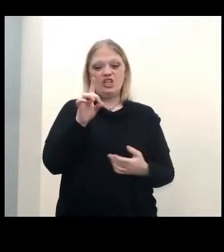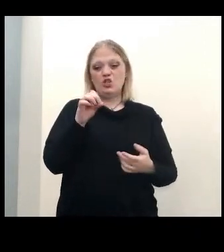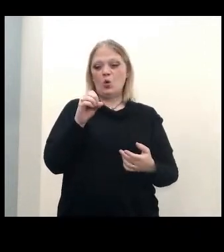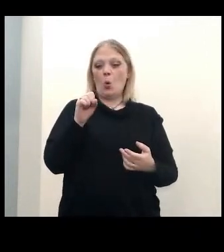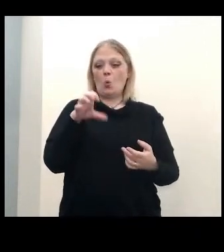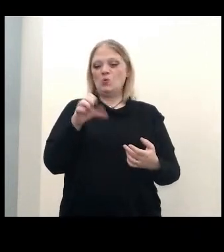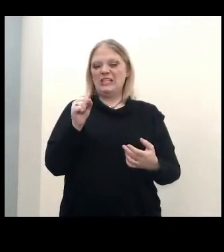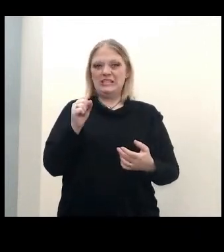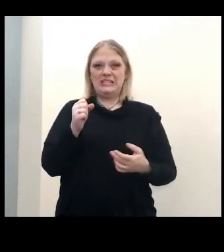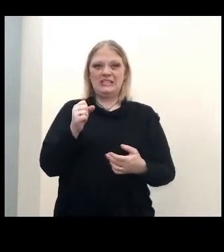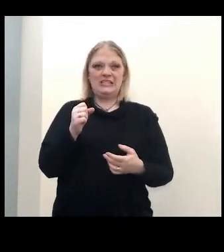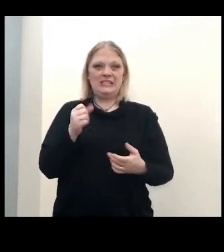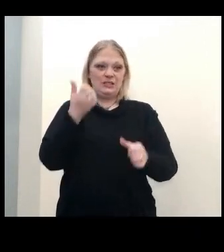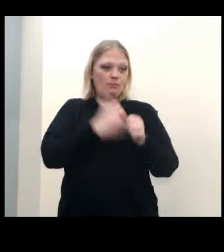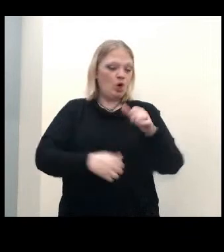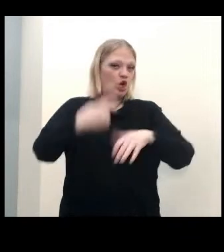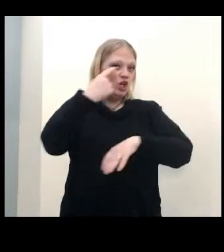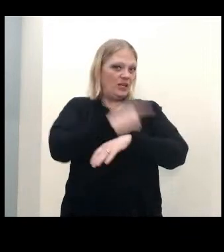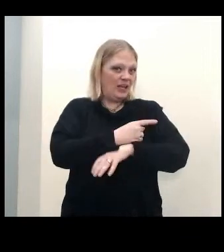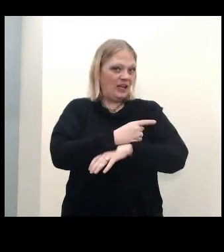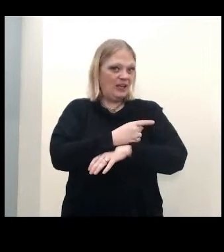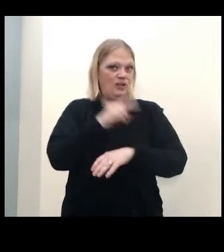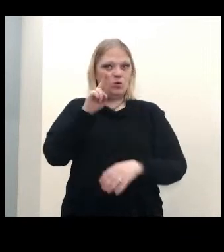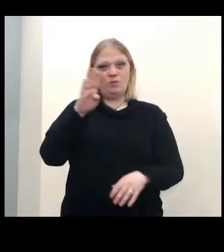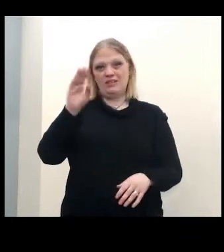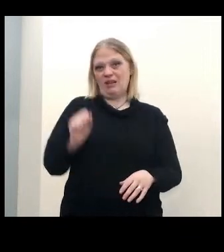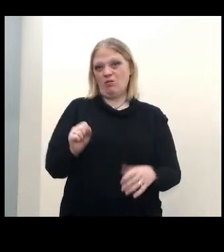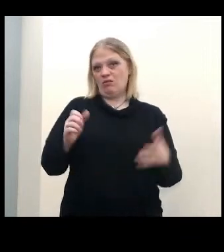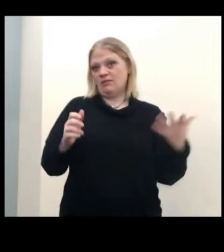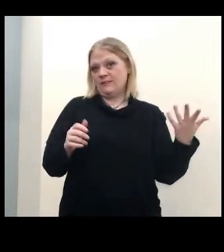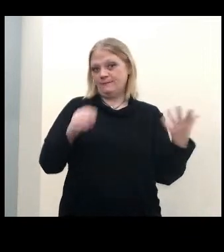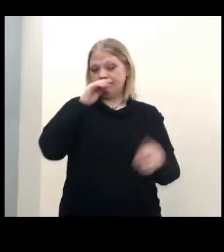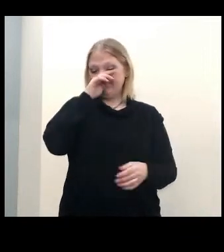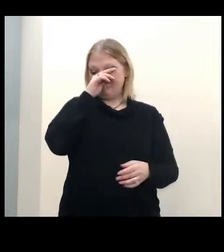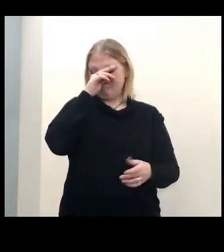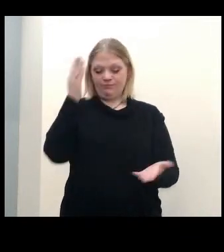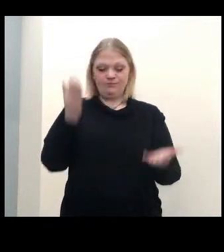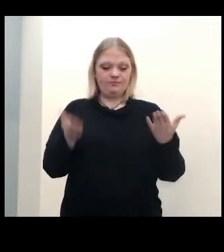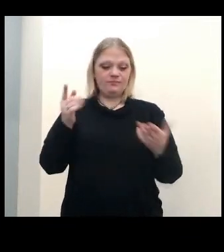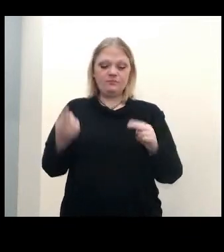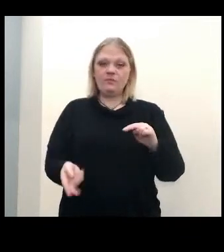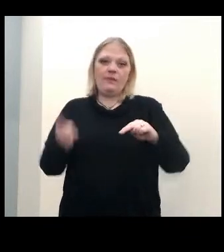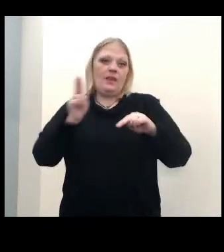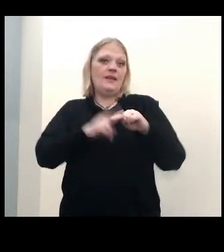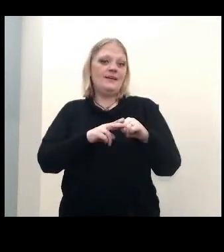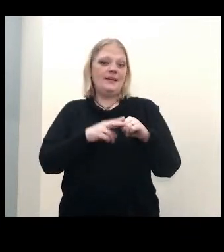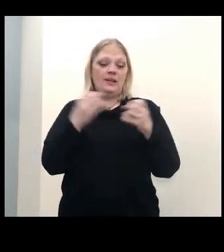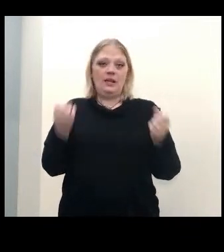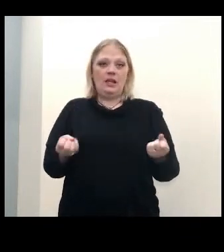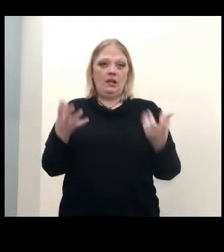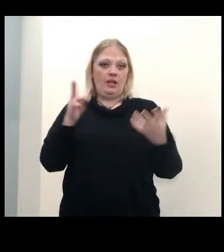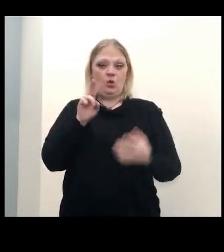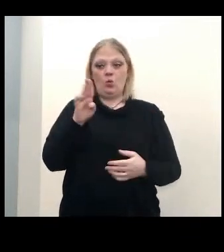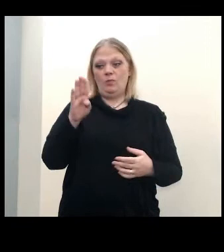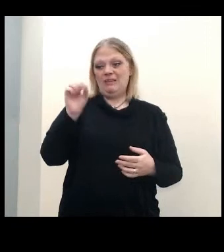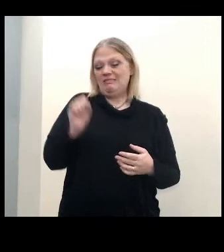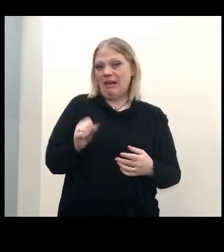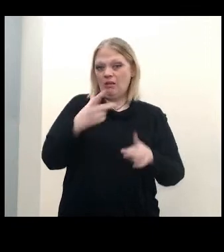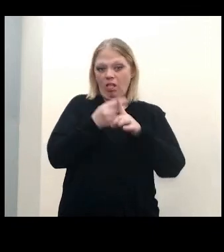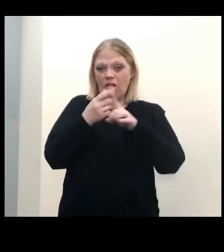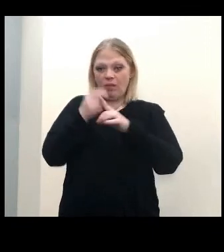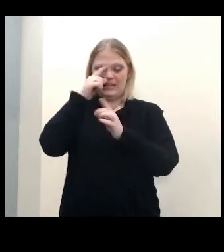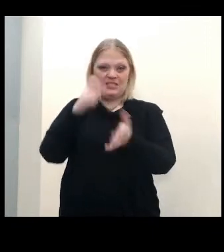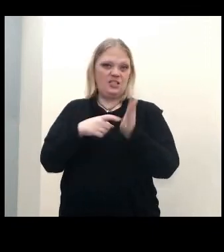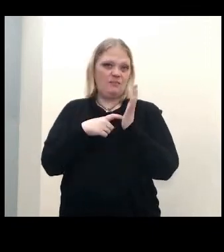doing per day at the UB South site. So they may have increased the amount of doses at the UB South site due to the